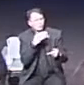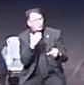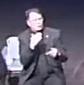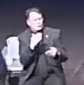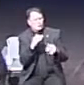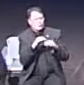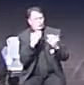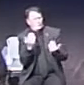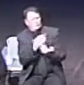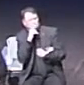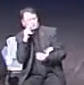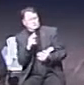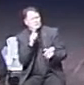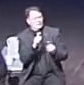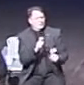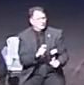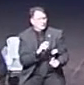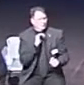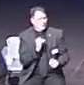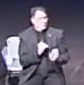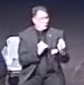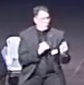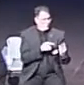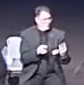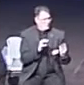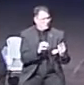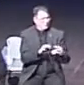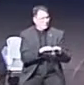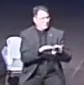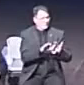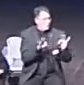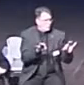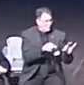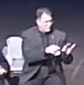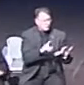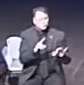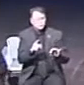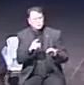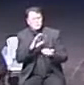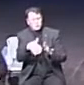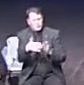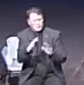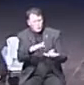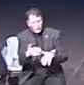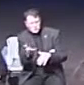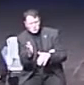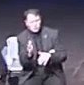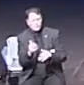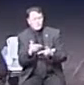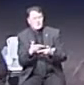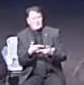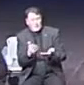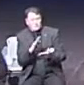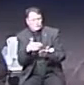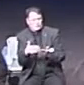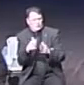eye, that critical eye about these three women, but also really both for our sign language audiences, for our non sign